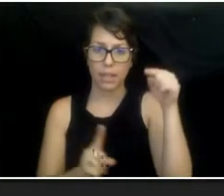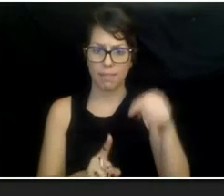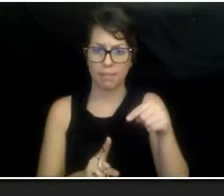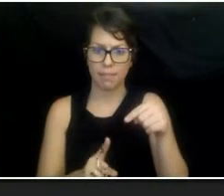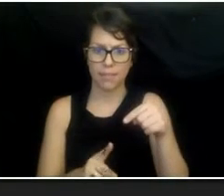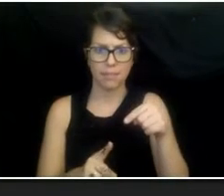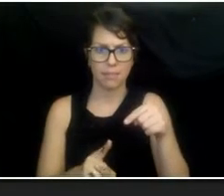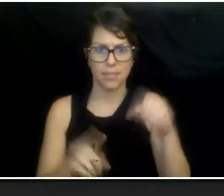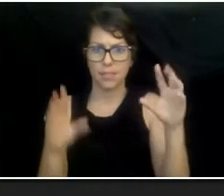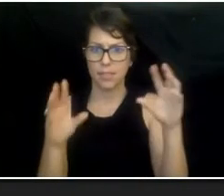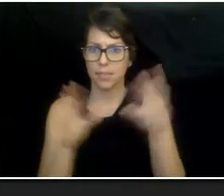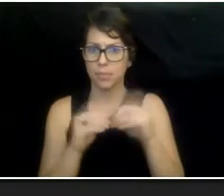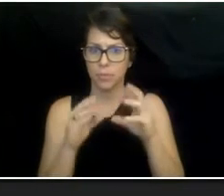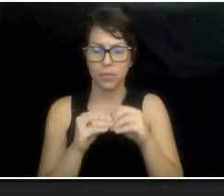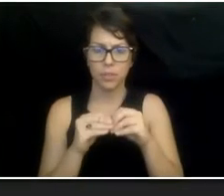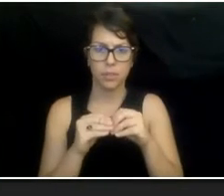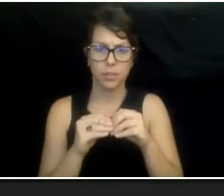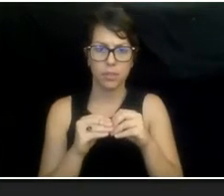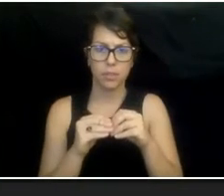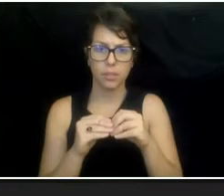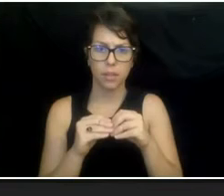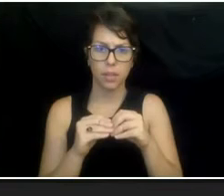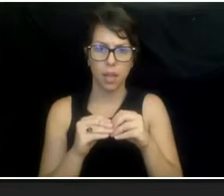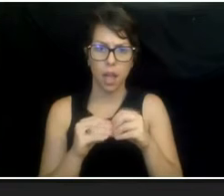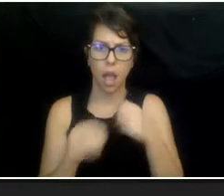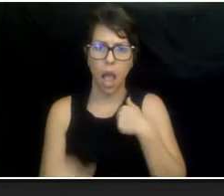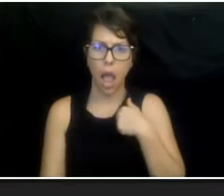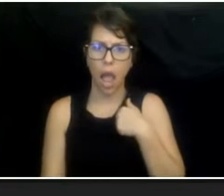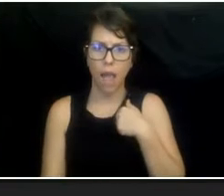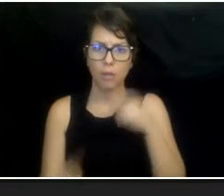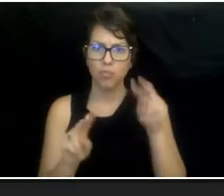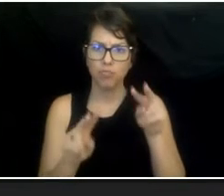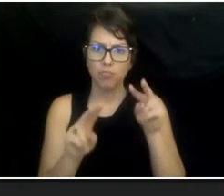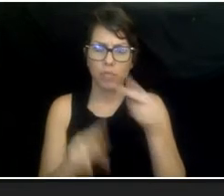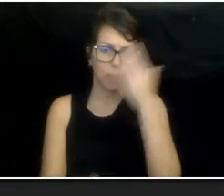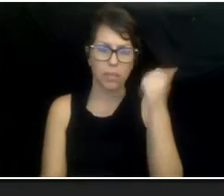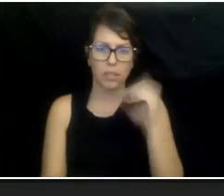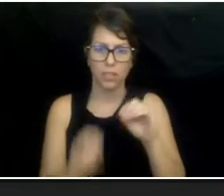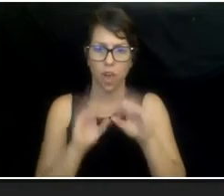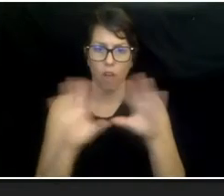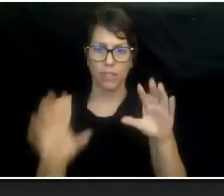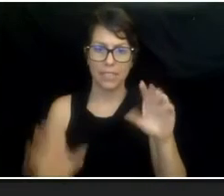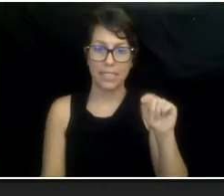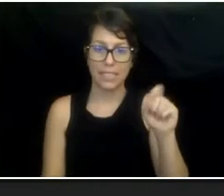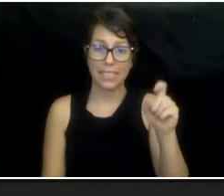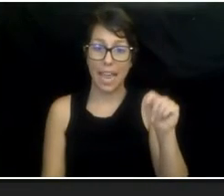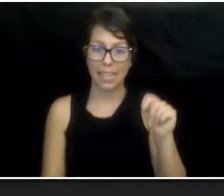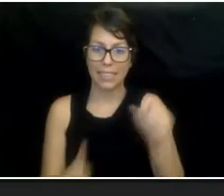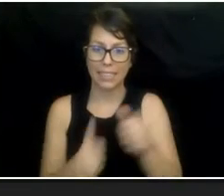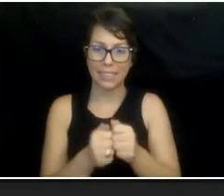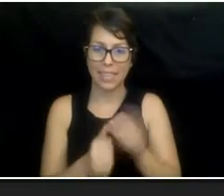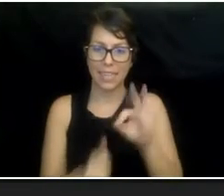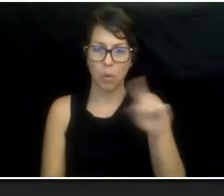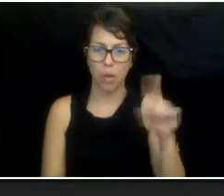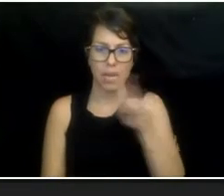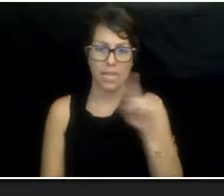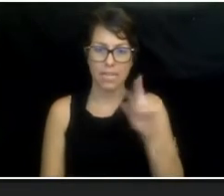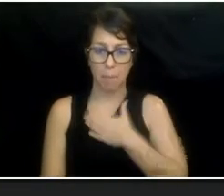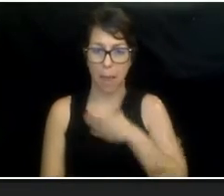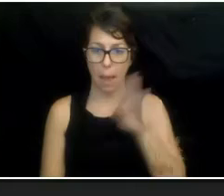fighting harder for my bill than I ever could so I I thank you all for that because I just want to add how uh